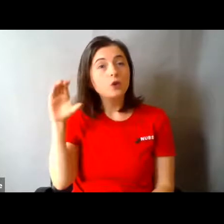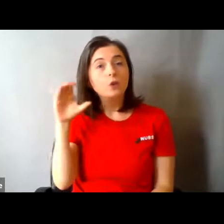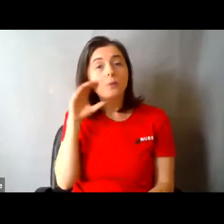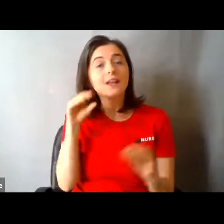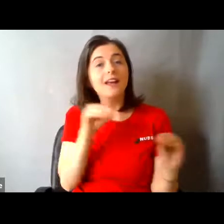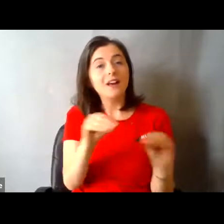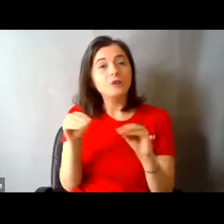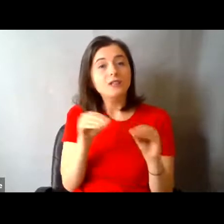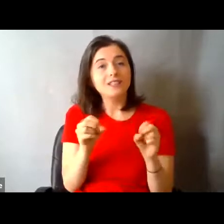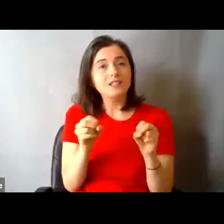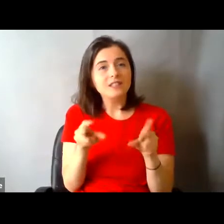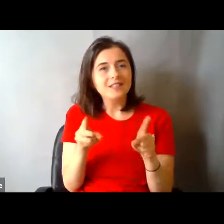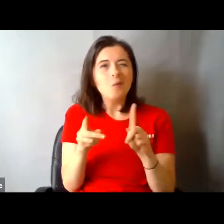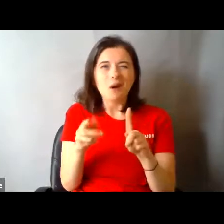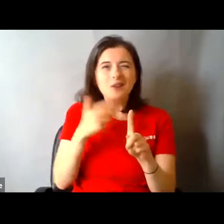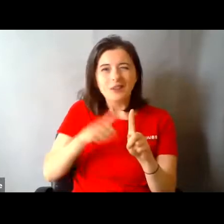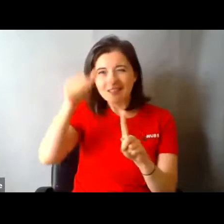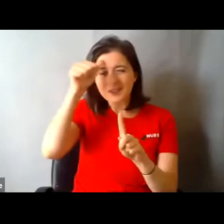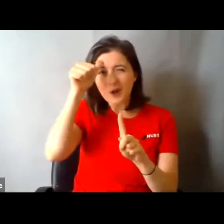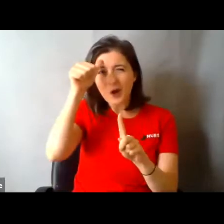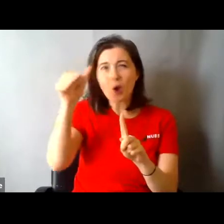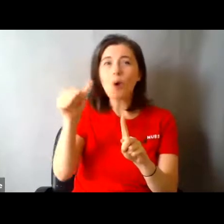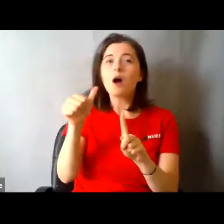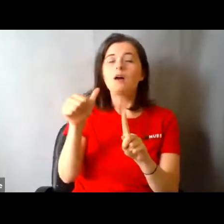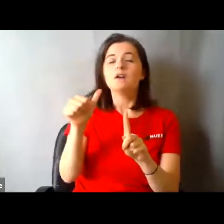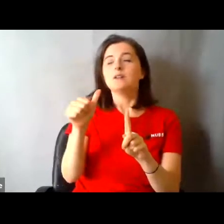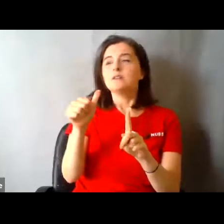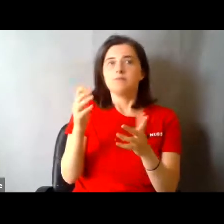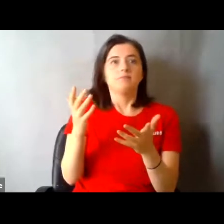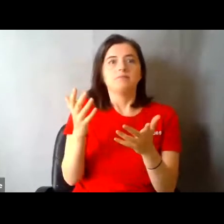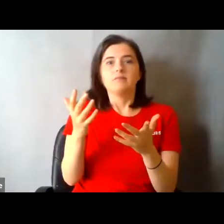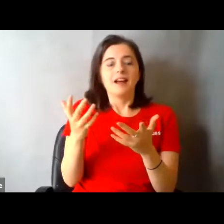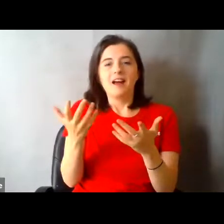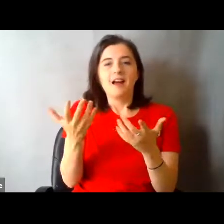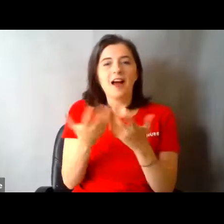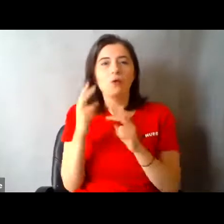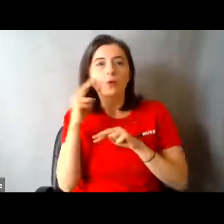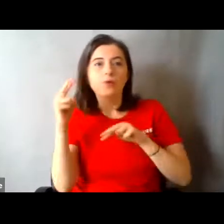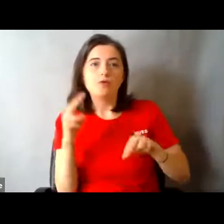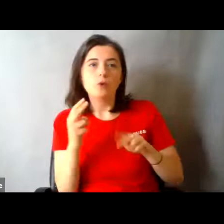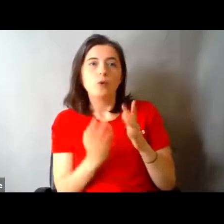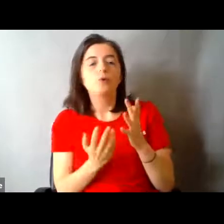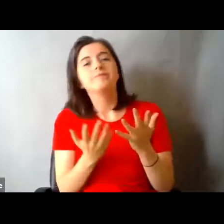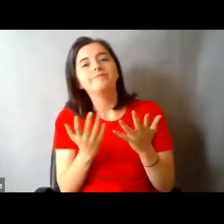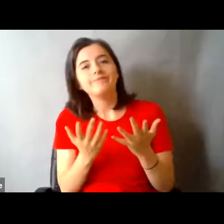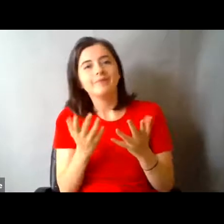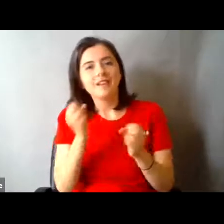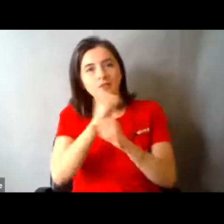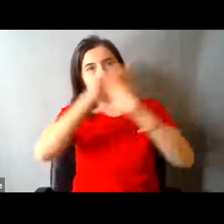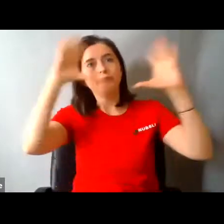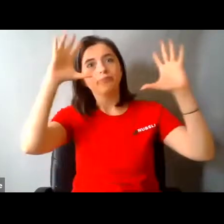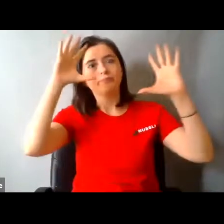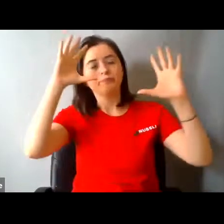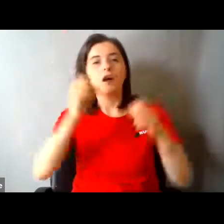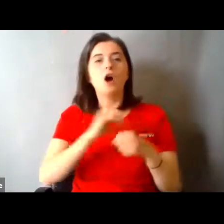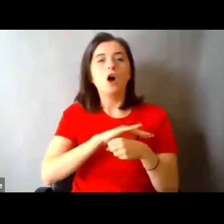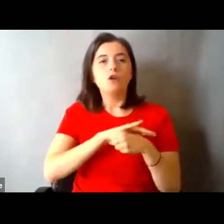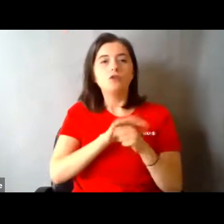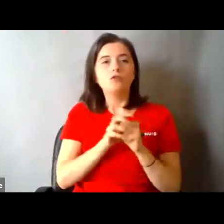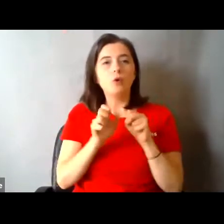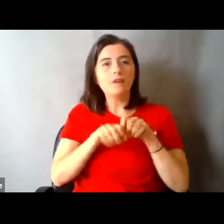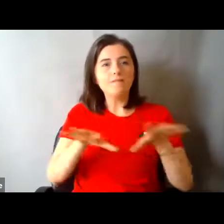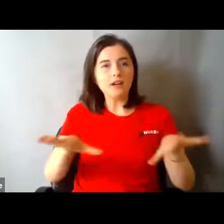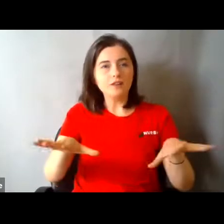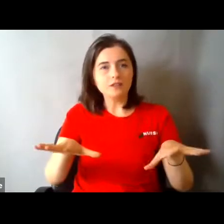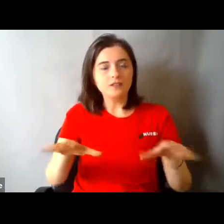against the backdrop of the current coronavirus crisis. Now, I'm sure many of you will be aware of the work of Cuba's